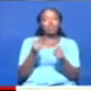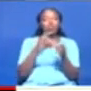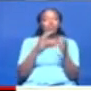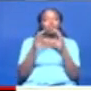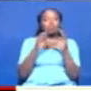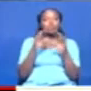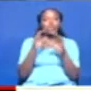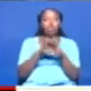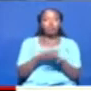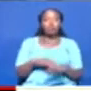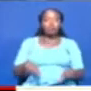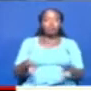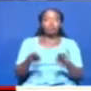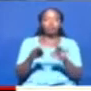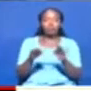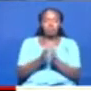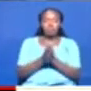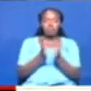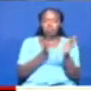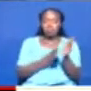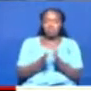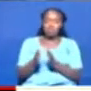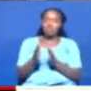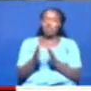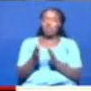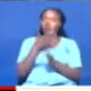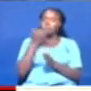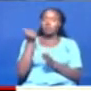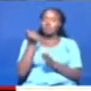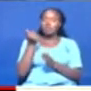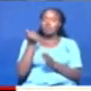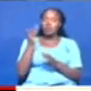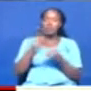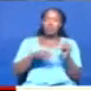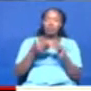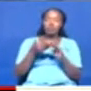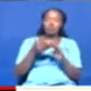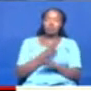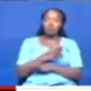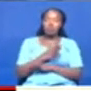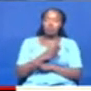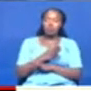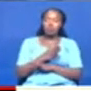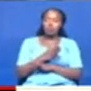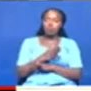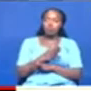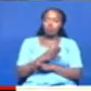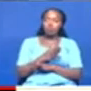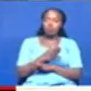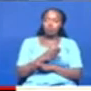ground. I think our strategy was a lot better than in previous chuckers and in previous tournaments.